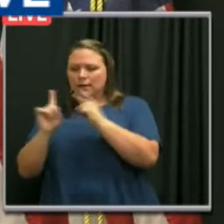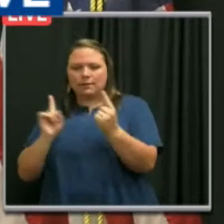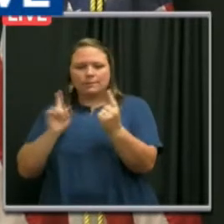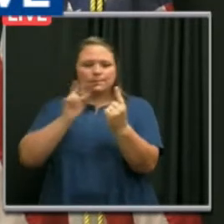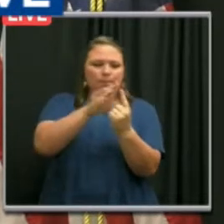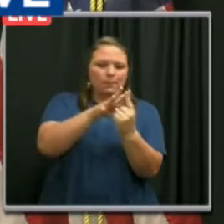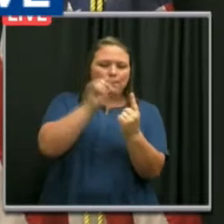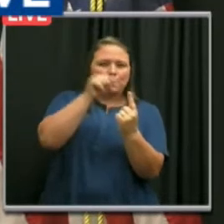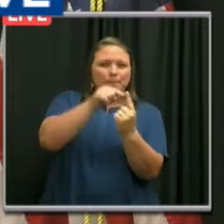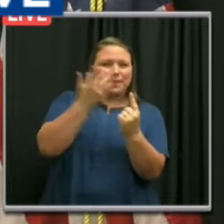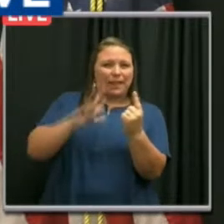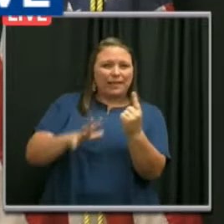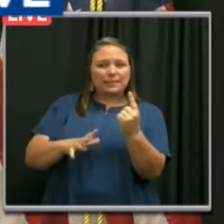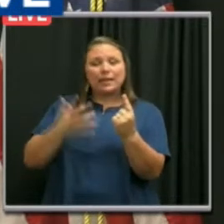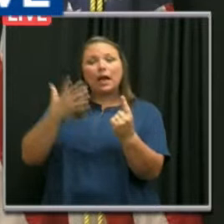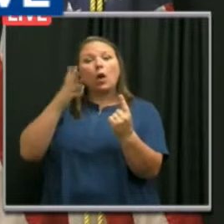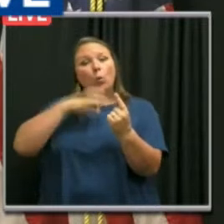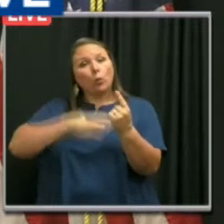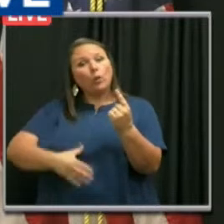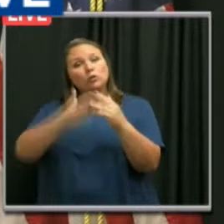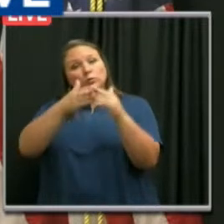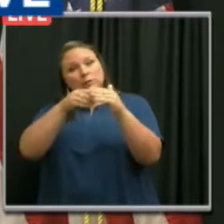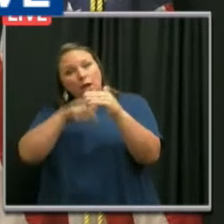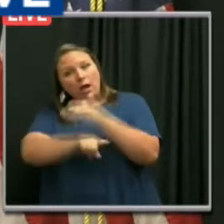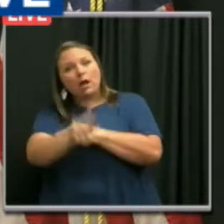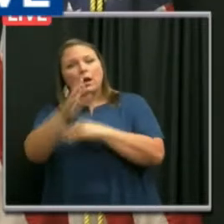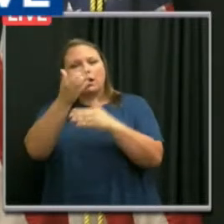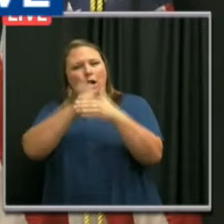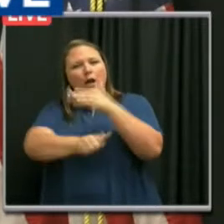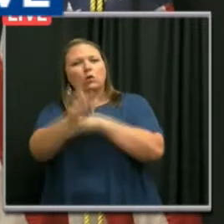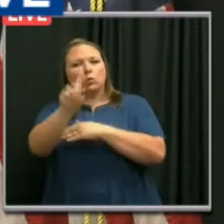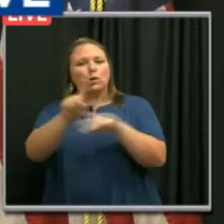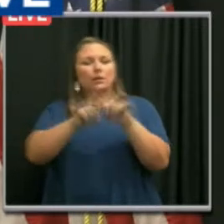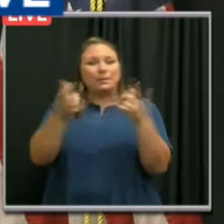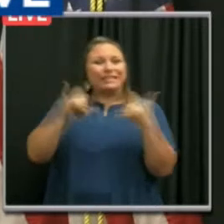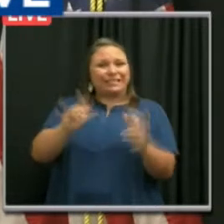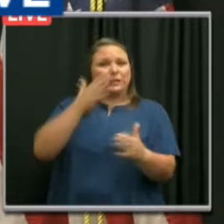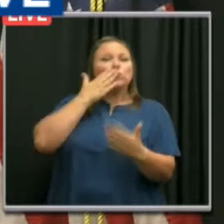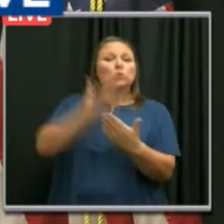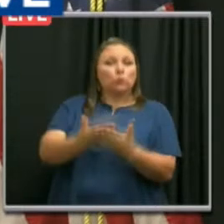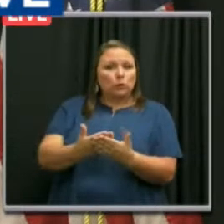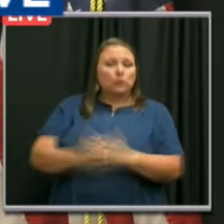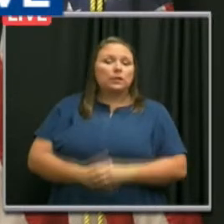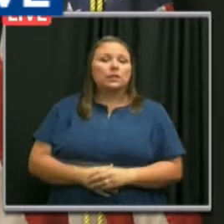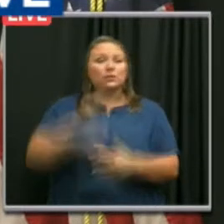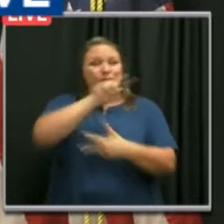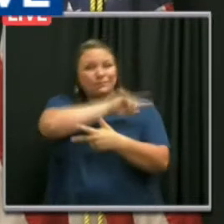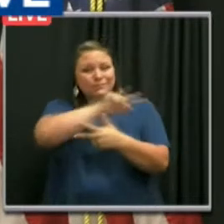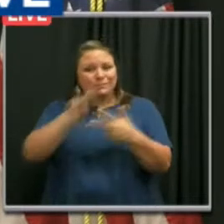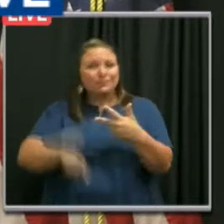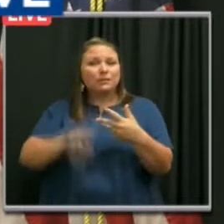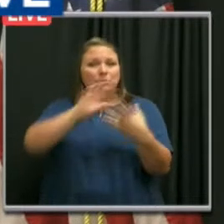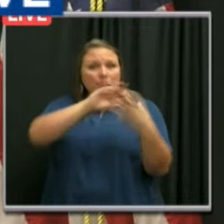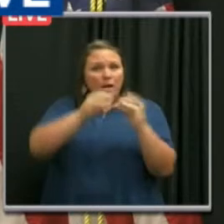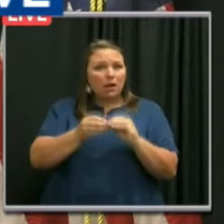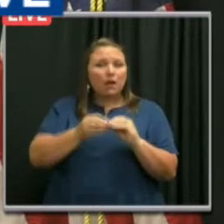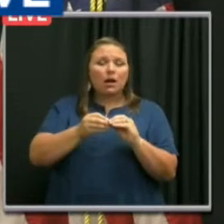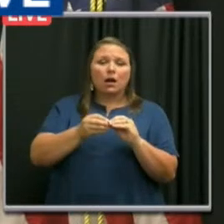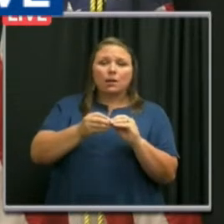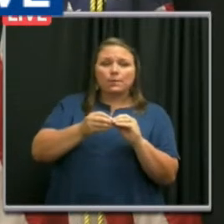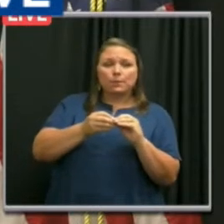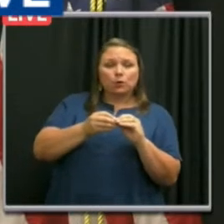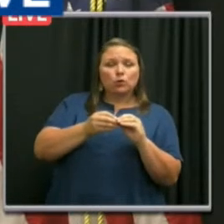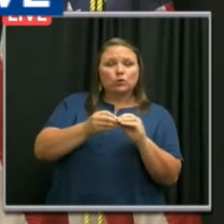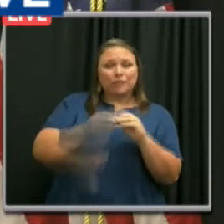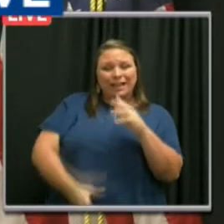we would like it to be, of course, but that's very good. So those three aspects of the data, I think,